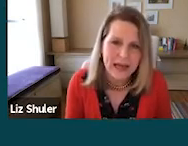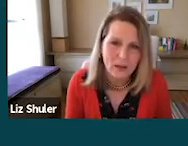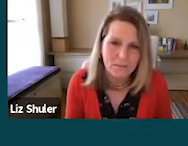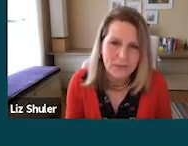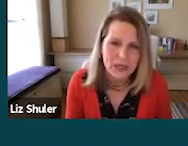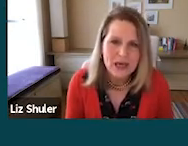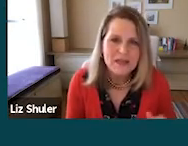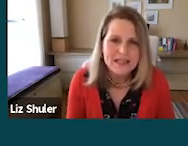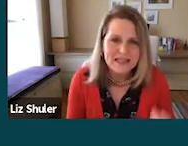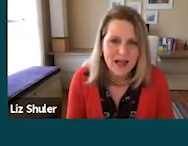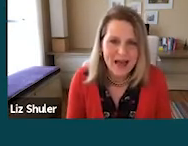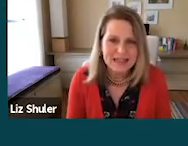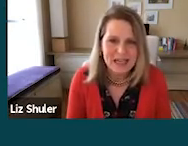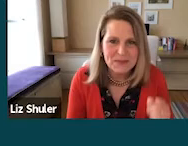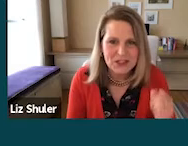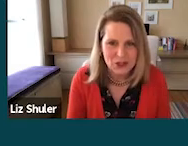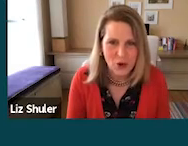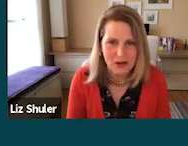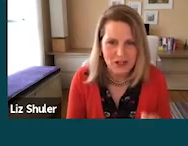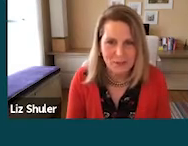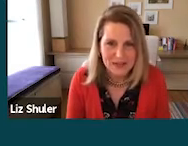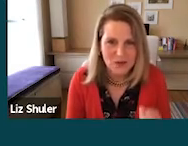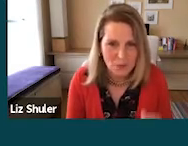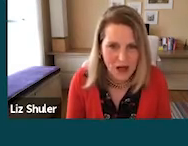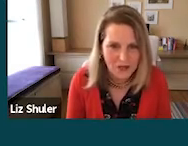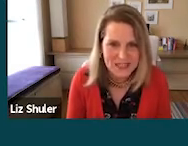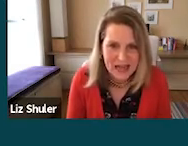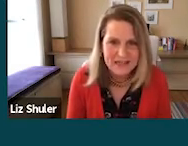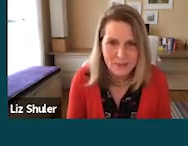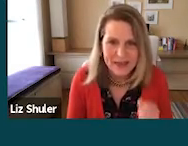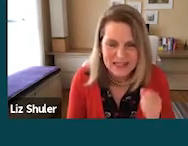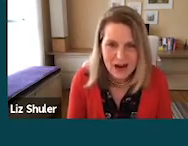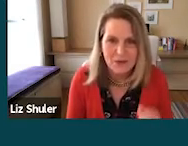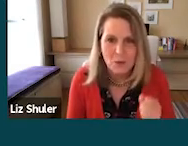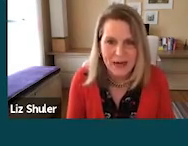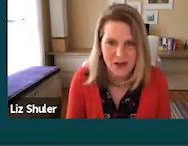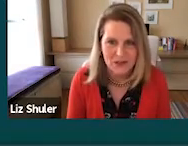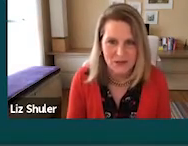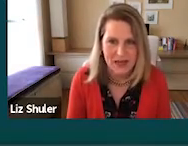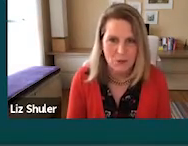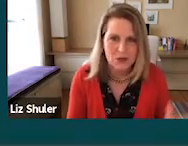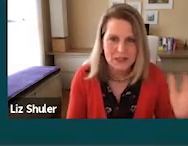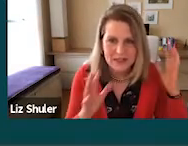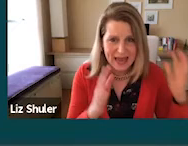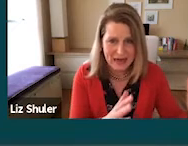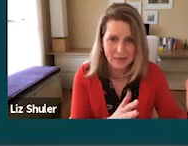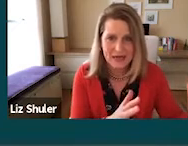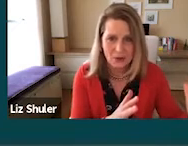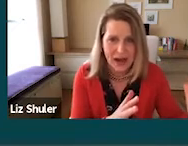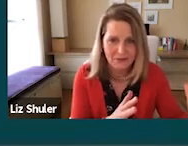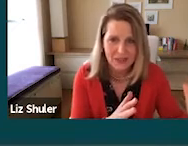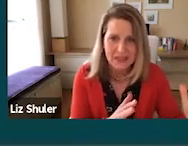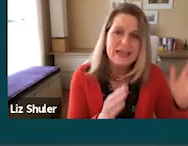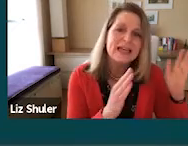at scale. This slide attempts to show how Jeff Bezos' wealth stacks up against everyone else, okay? We're using this